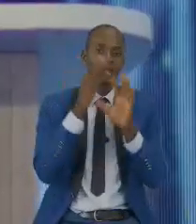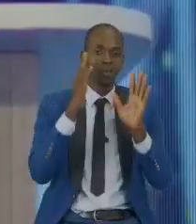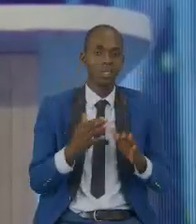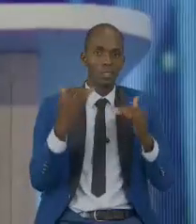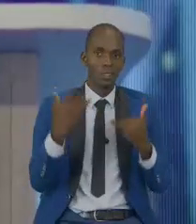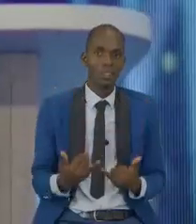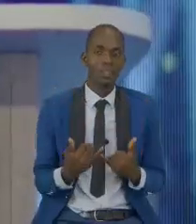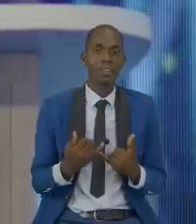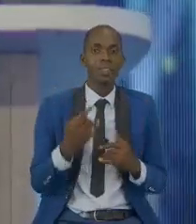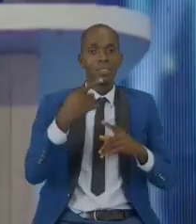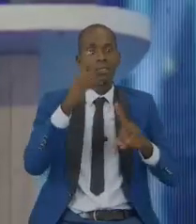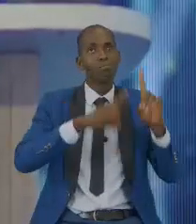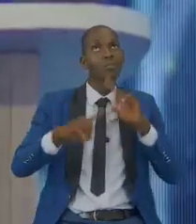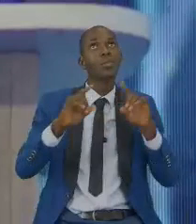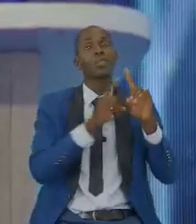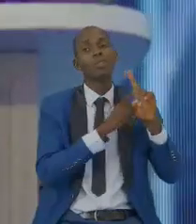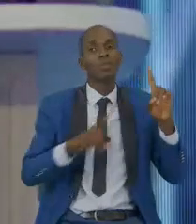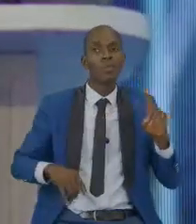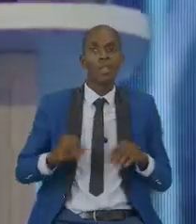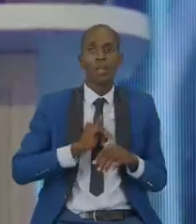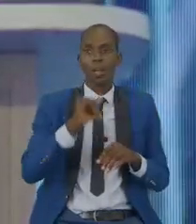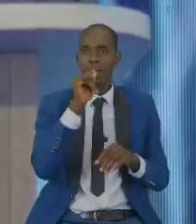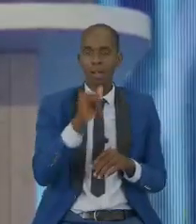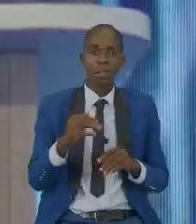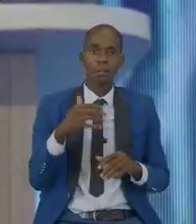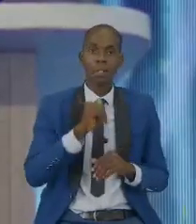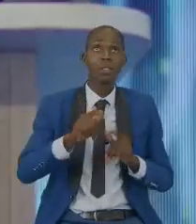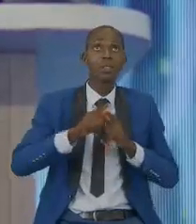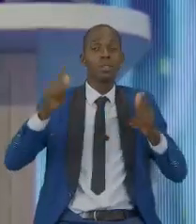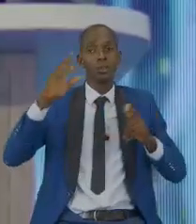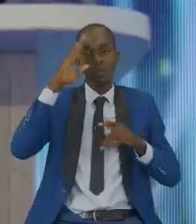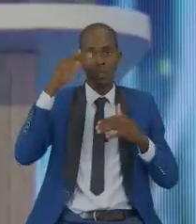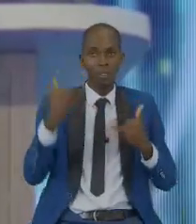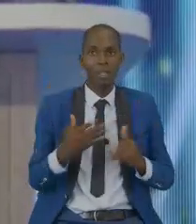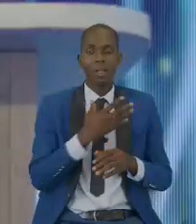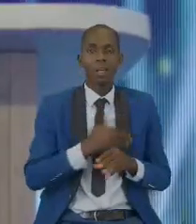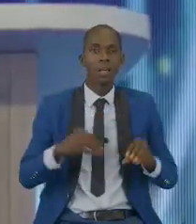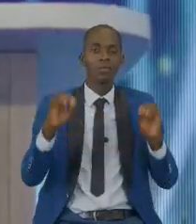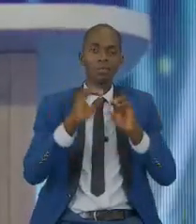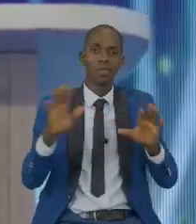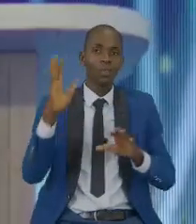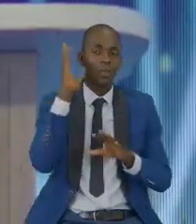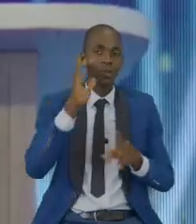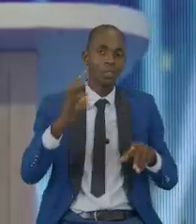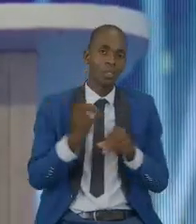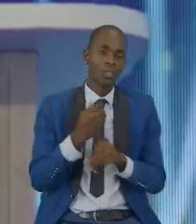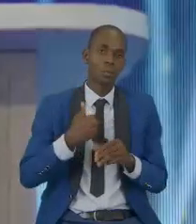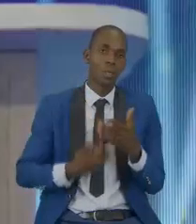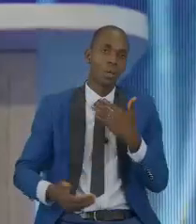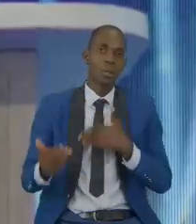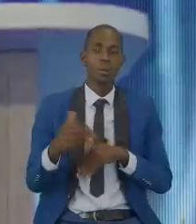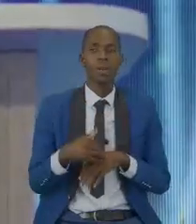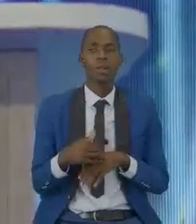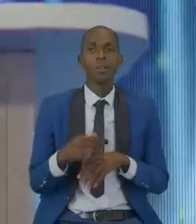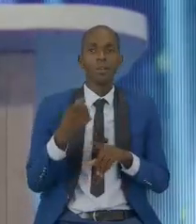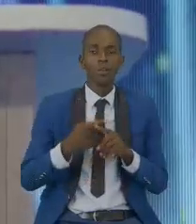oh Lord, I am a giant now, and nothing will drive me back from the path